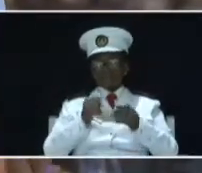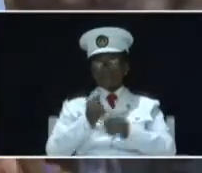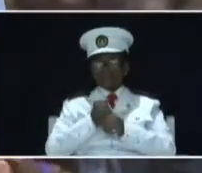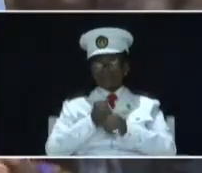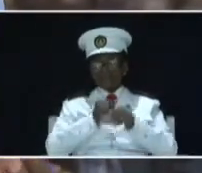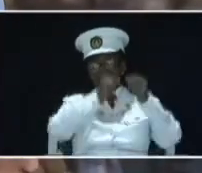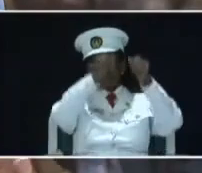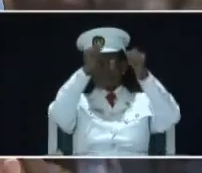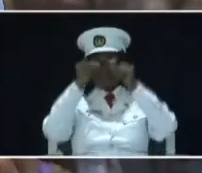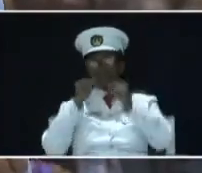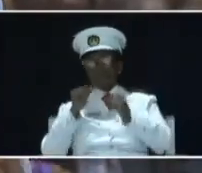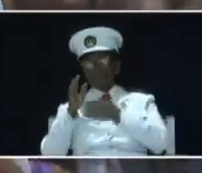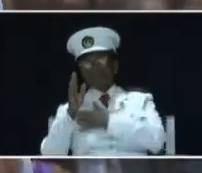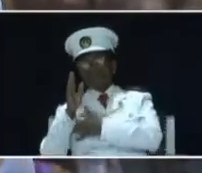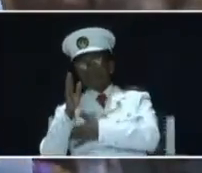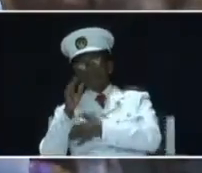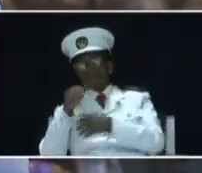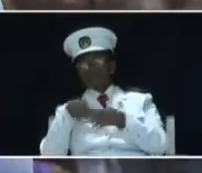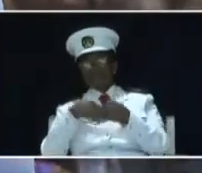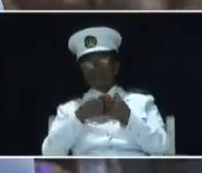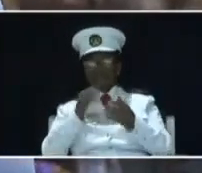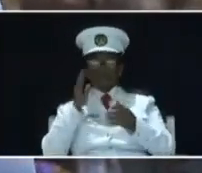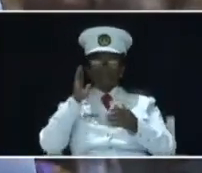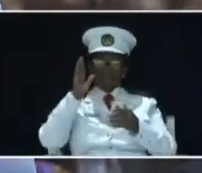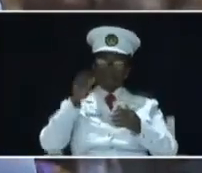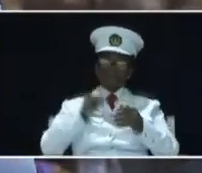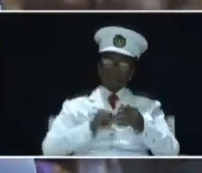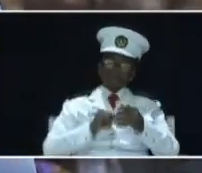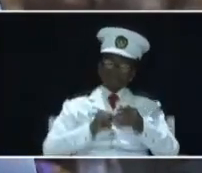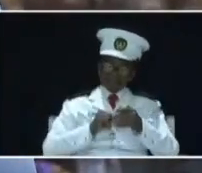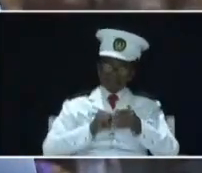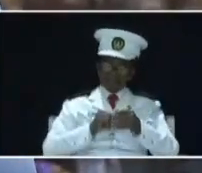Almighty God, how am I going to survive?